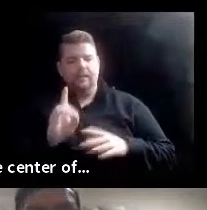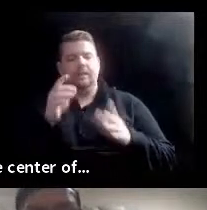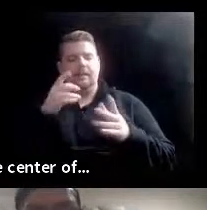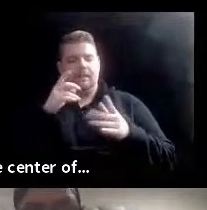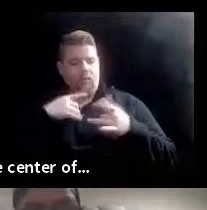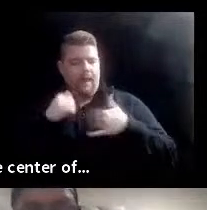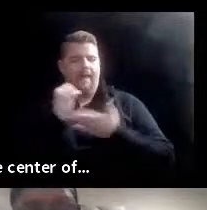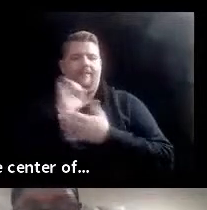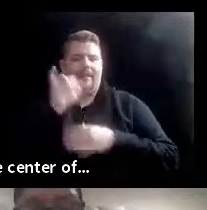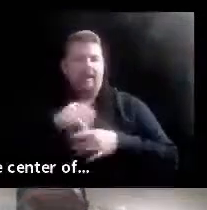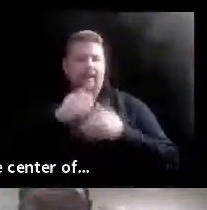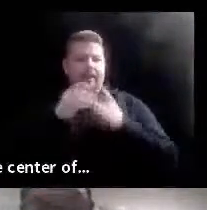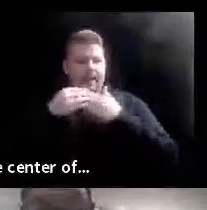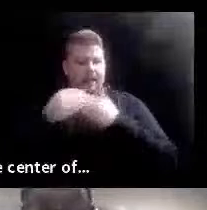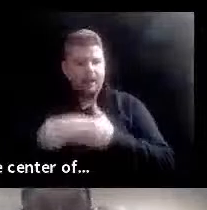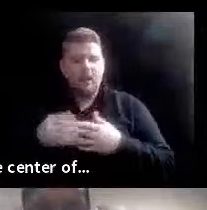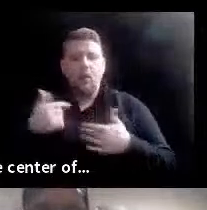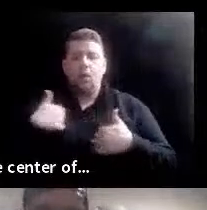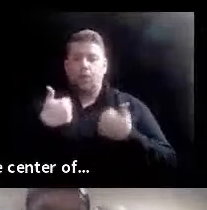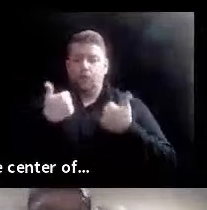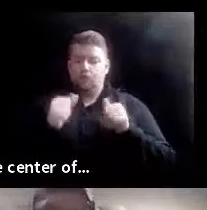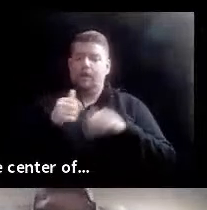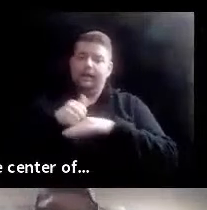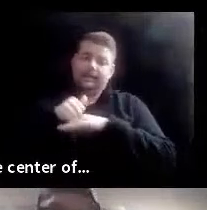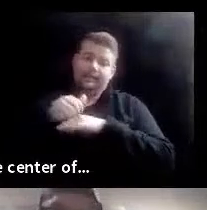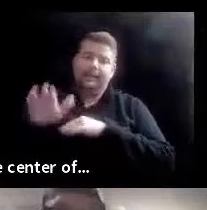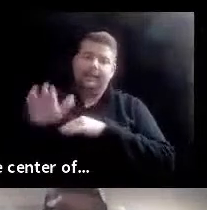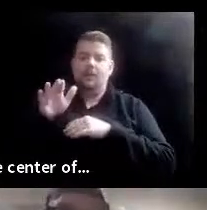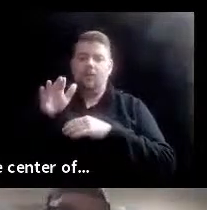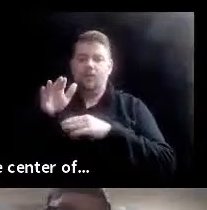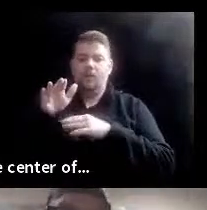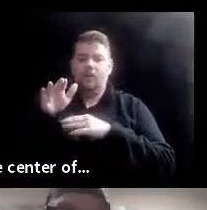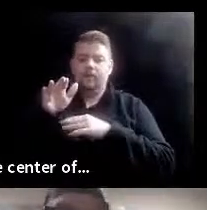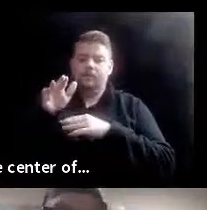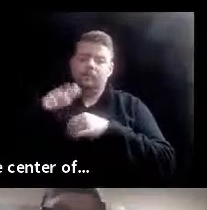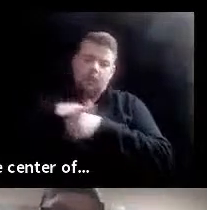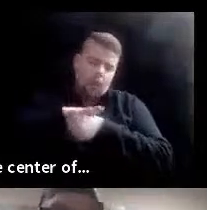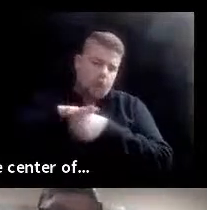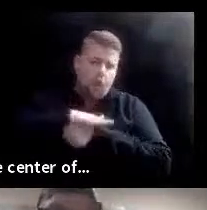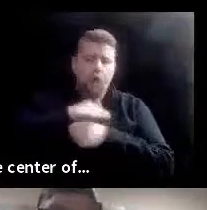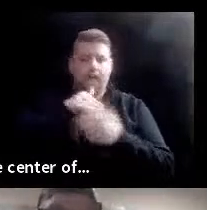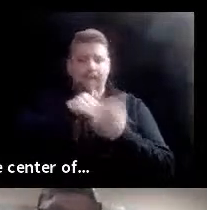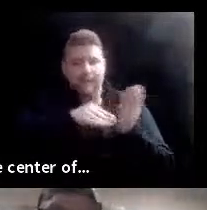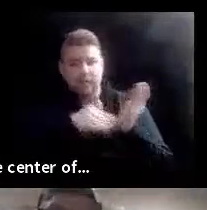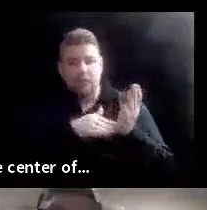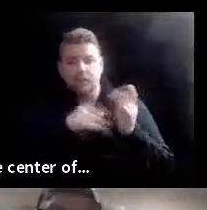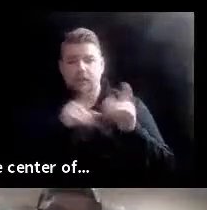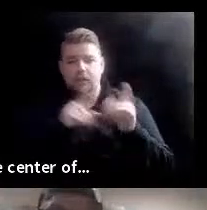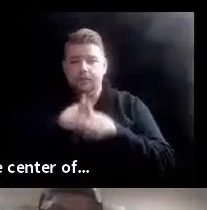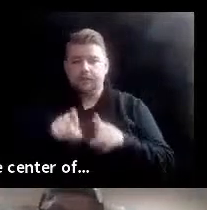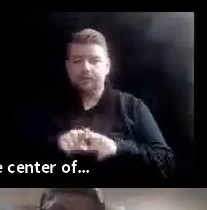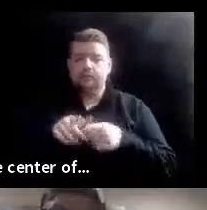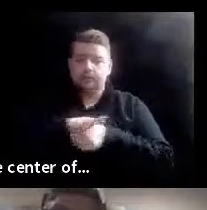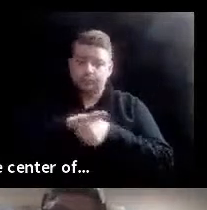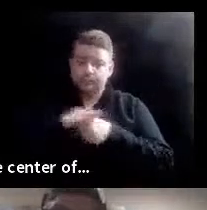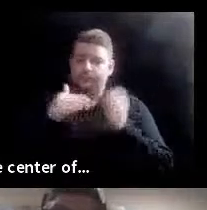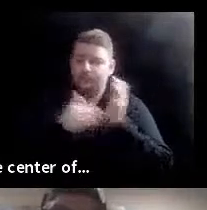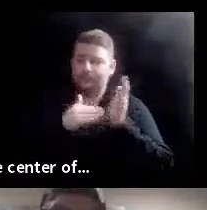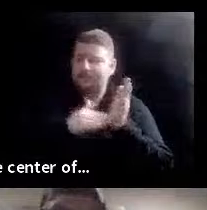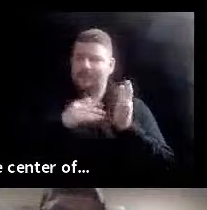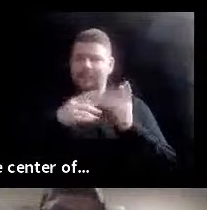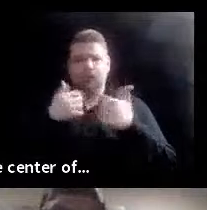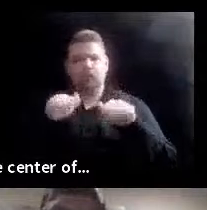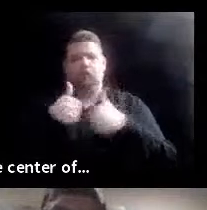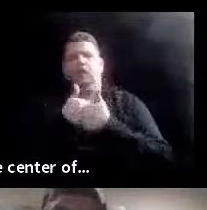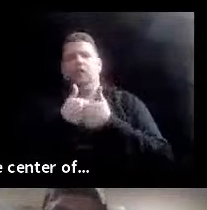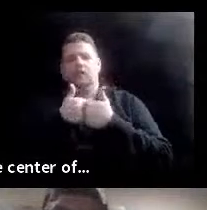guidance. We'll try to send some stuff out to local physicians. Local physicians are challenging to communicate